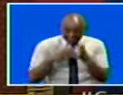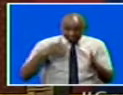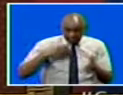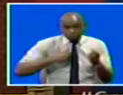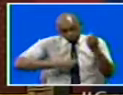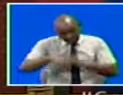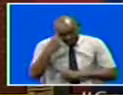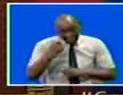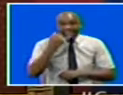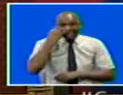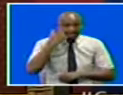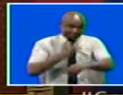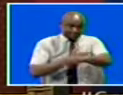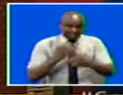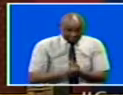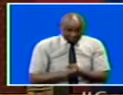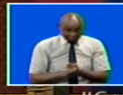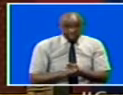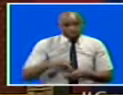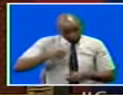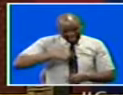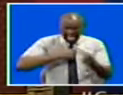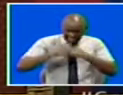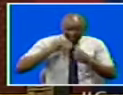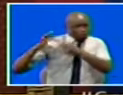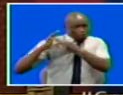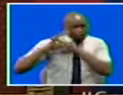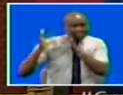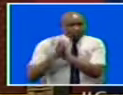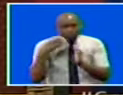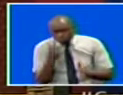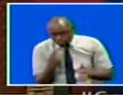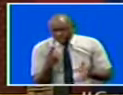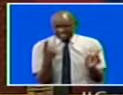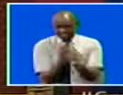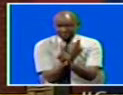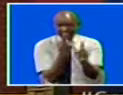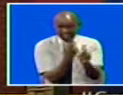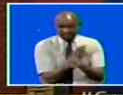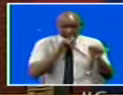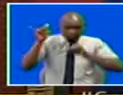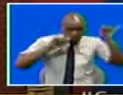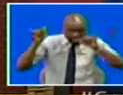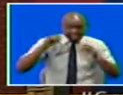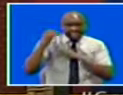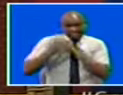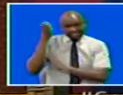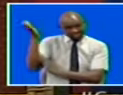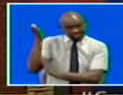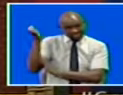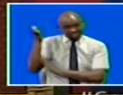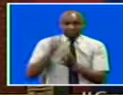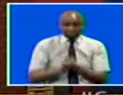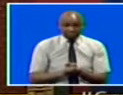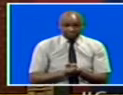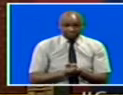trafficking cartels. We are actively cooperating with several foreign law enforcement